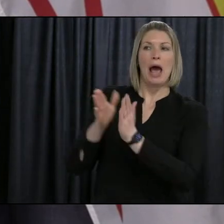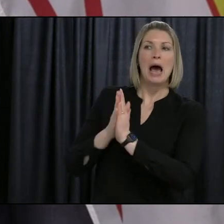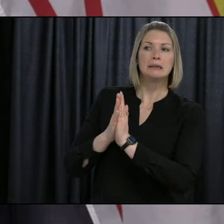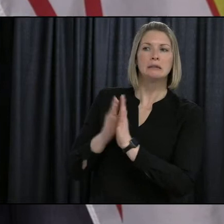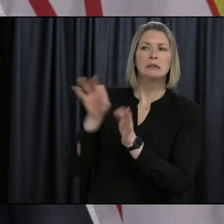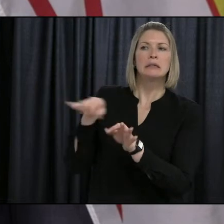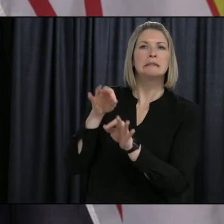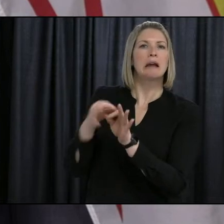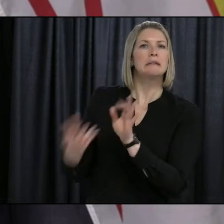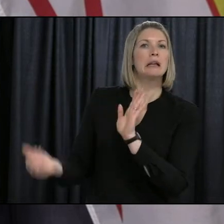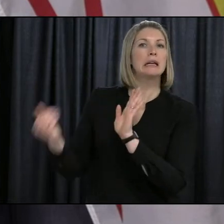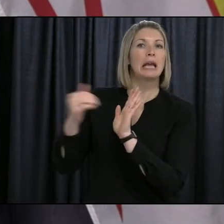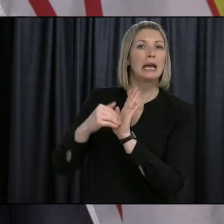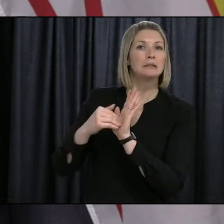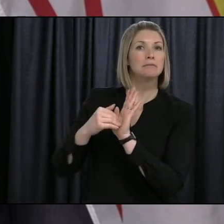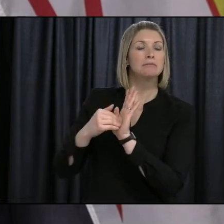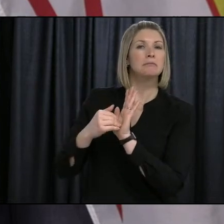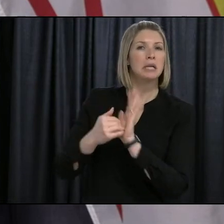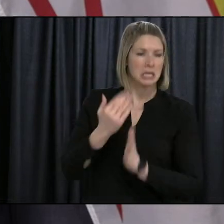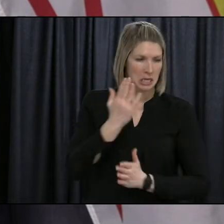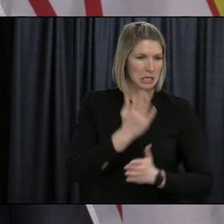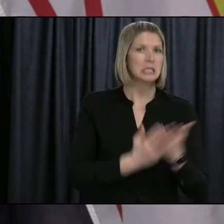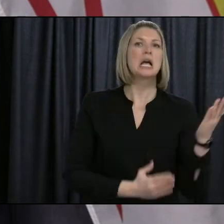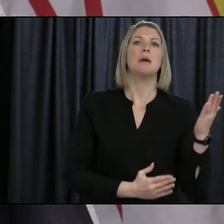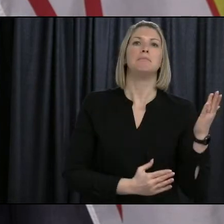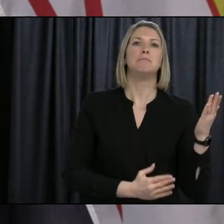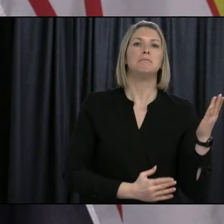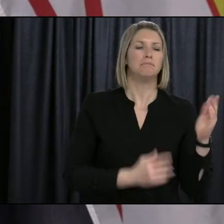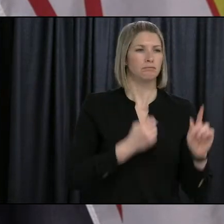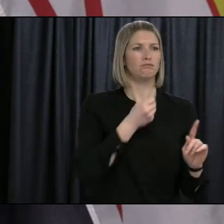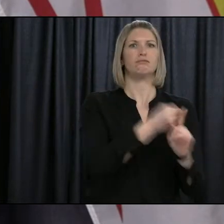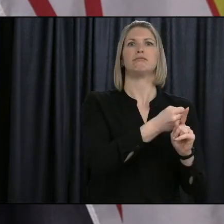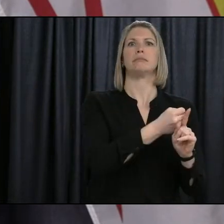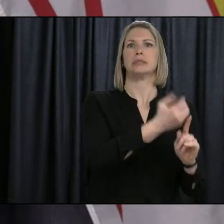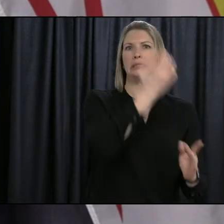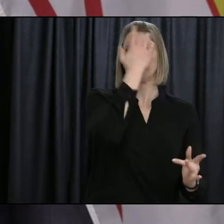So we did see some positives pop up there again.